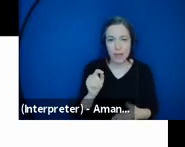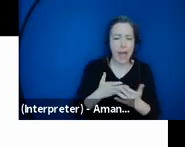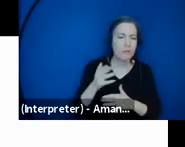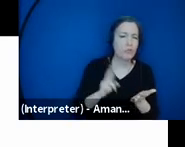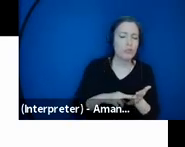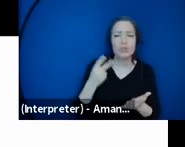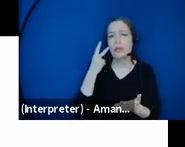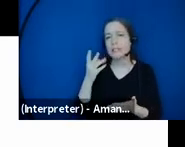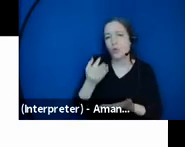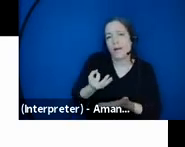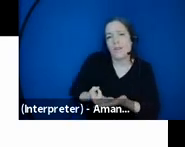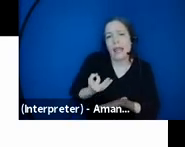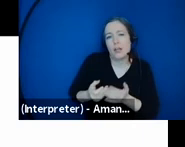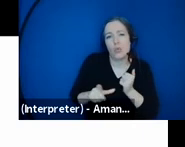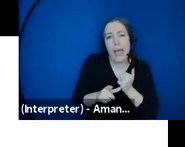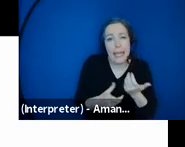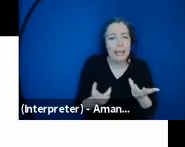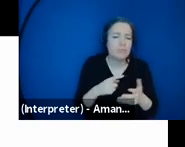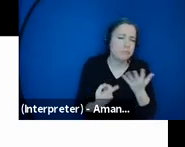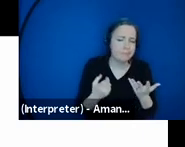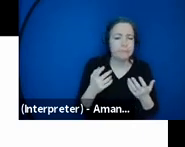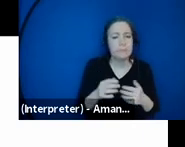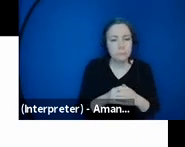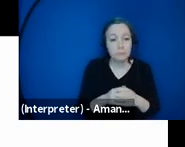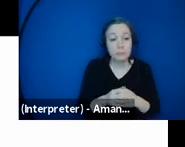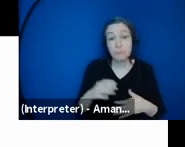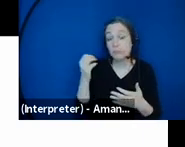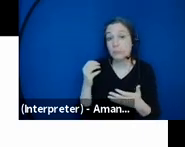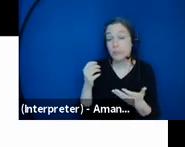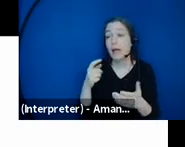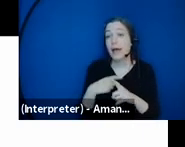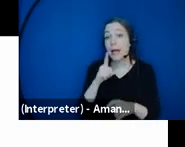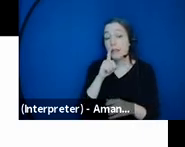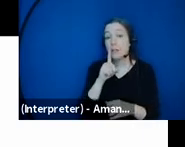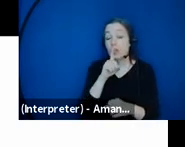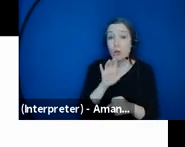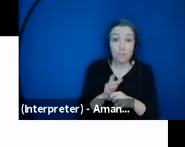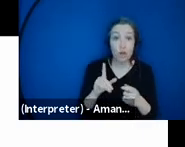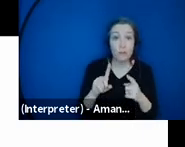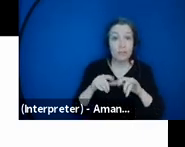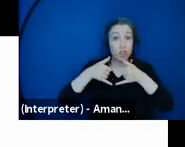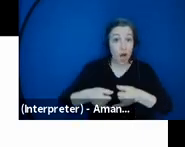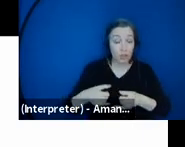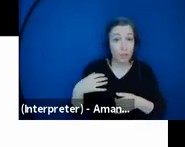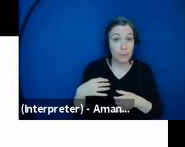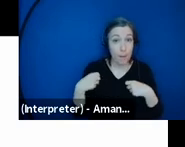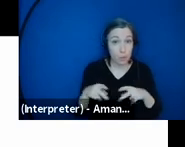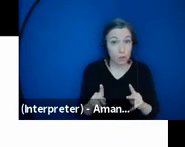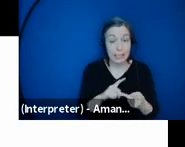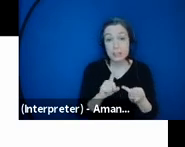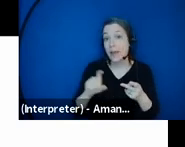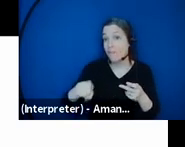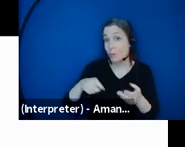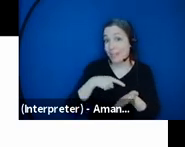stuff. And then you'll obviously confirm scholarship opportunities. If you need a payment plan, you can visit our